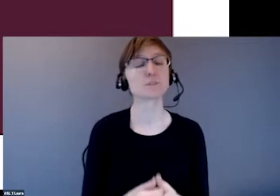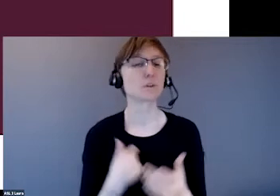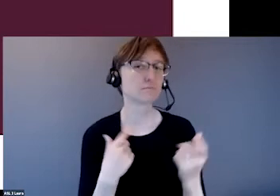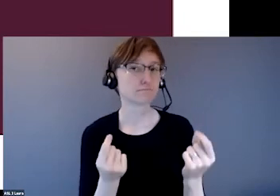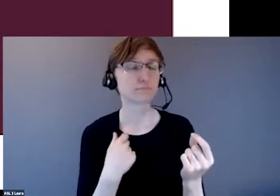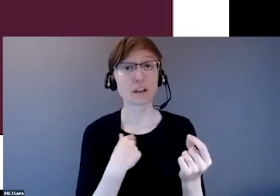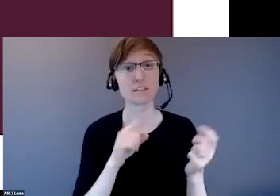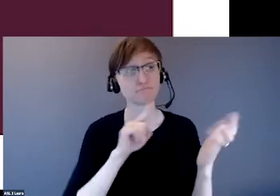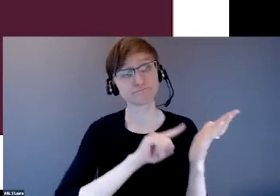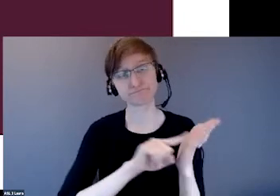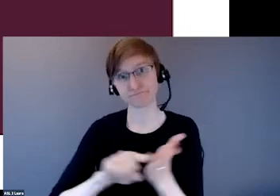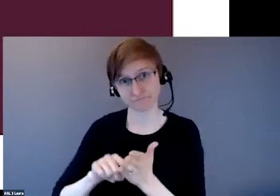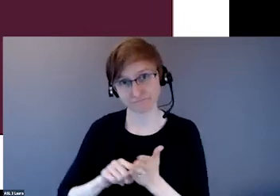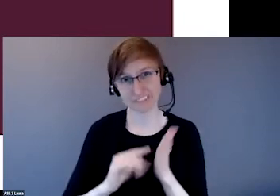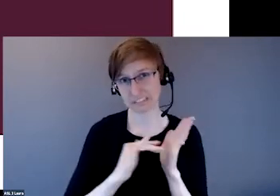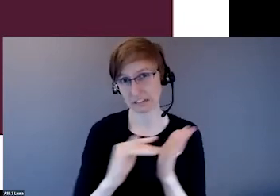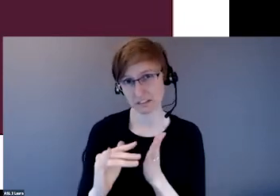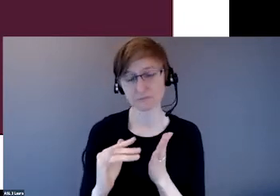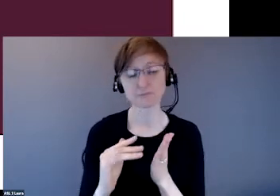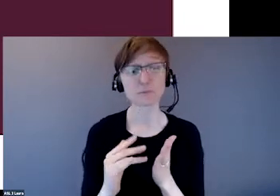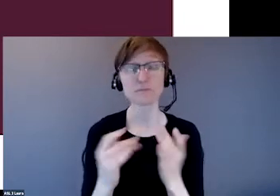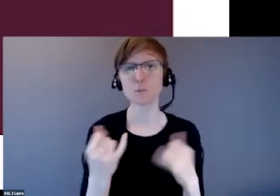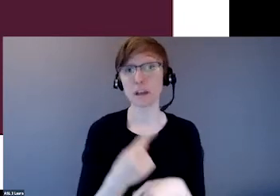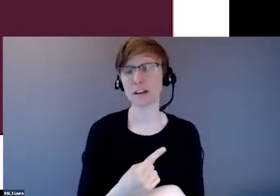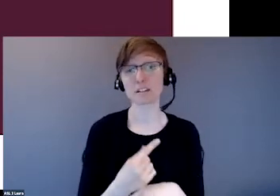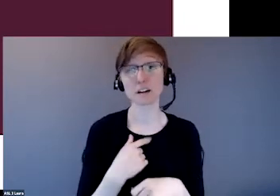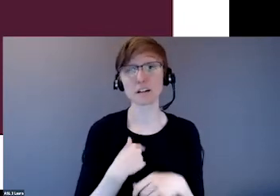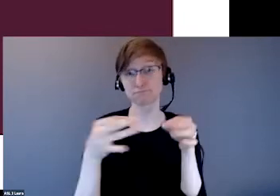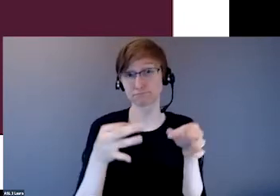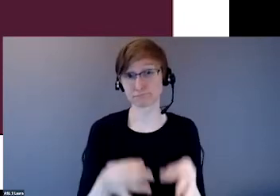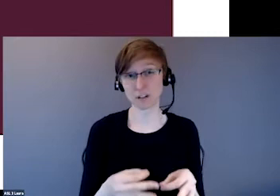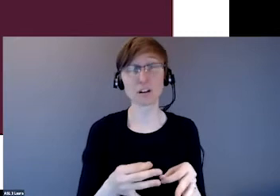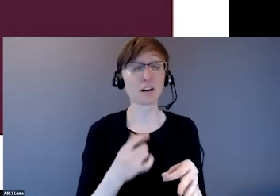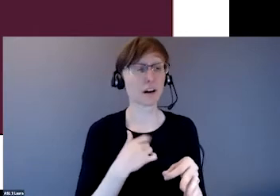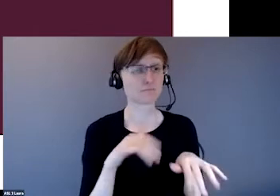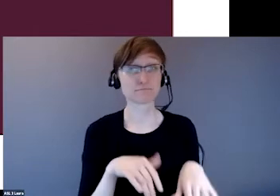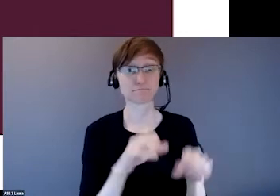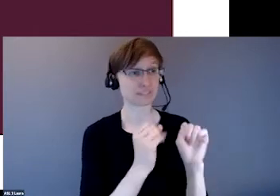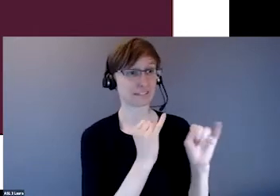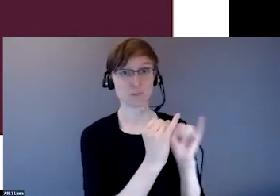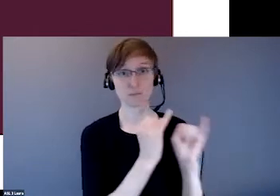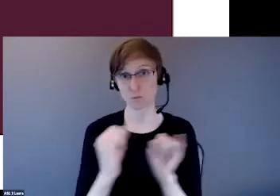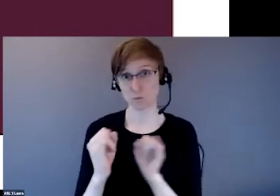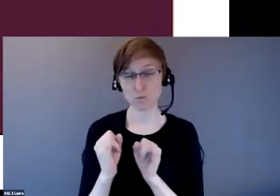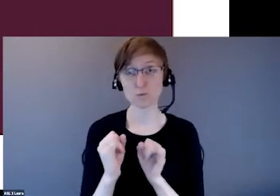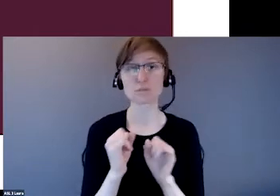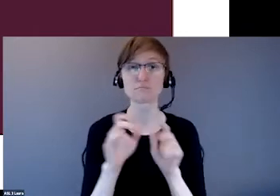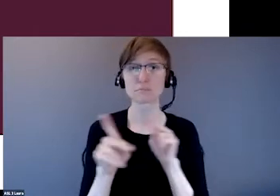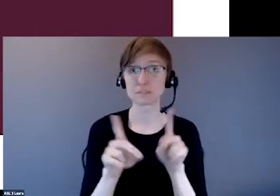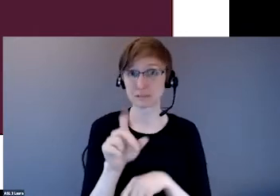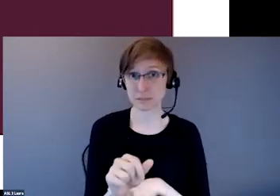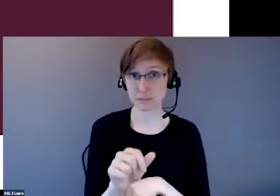is basically where I interviewed a bunch of leaders who have disabilities, who are often in high level senior kind of positions,